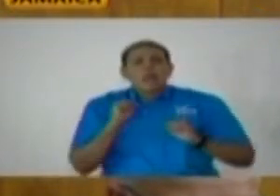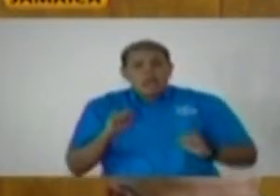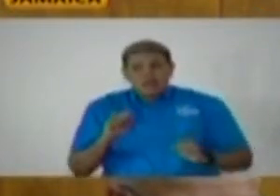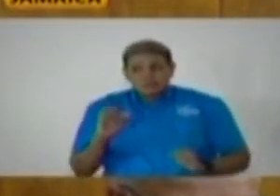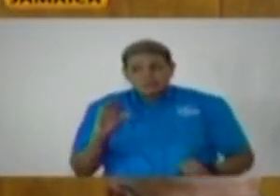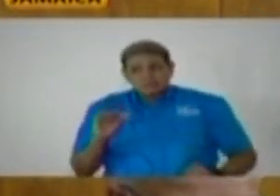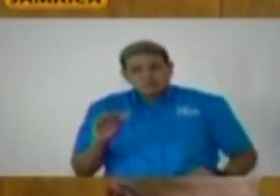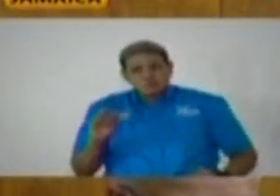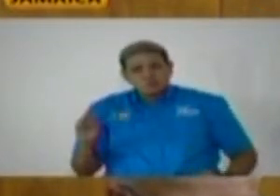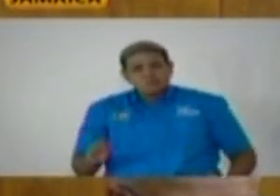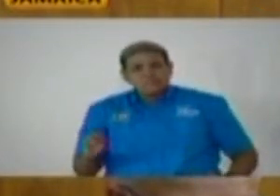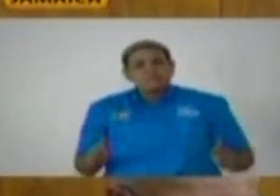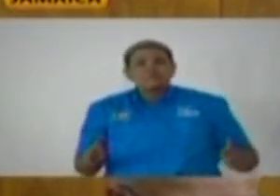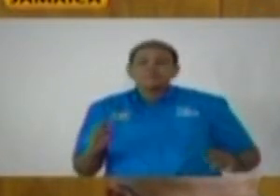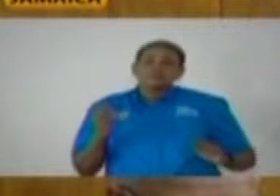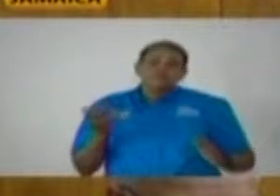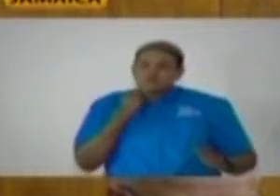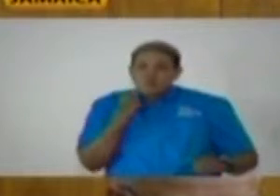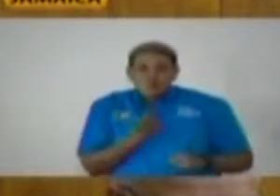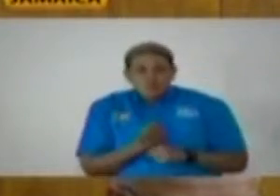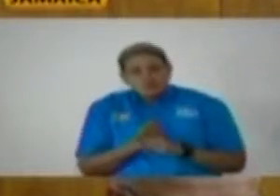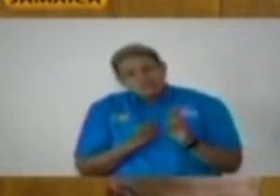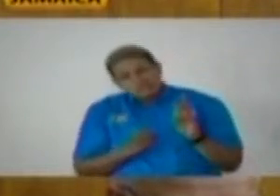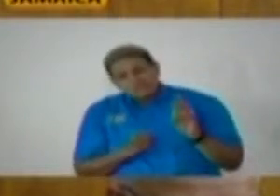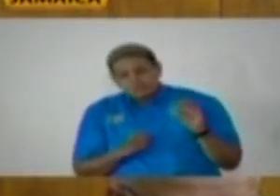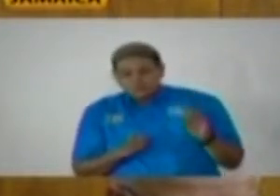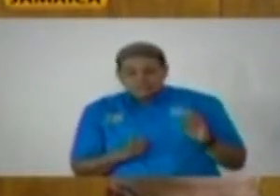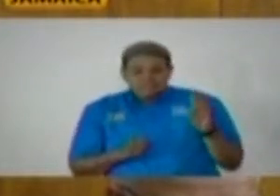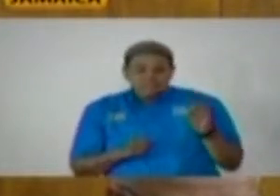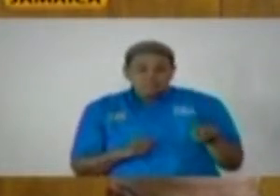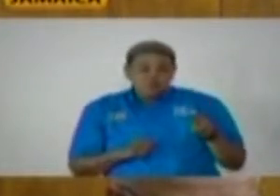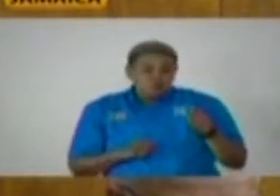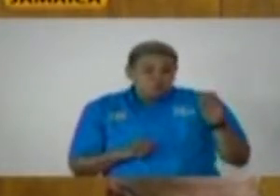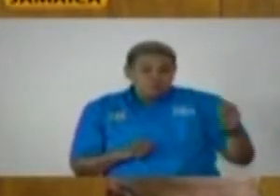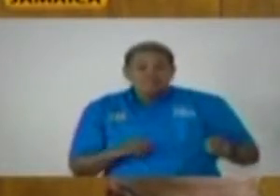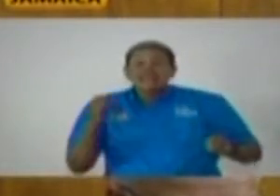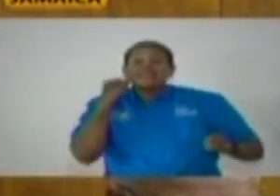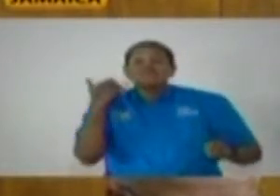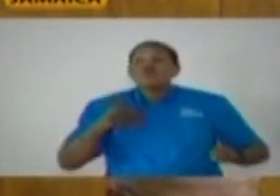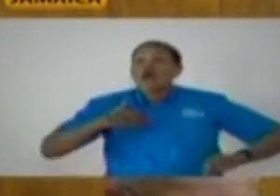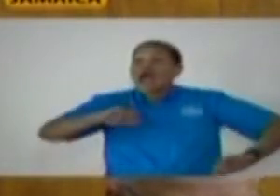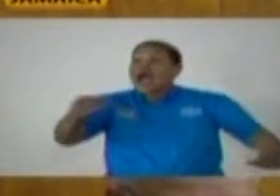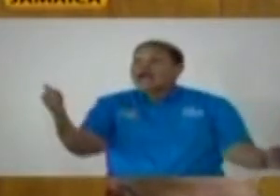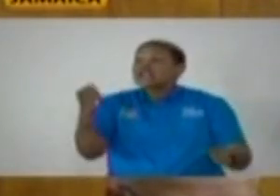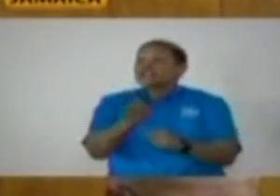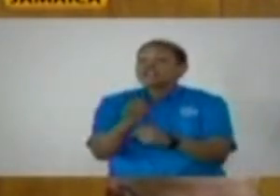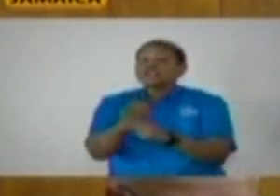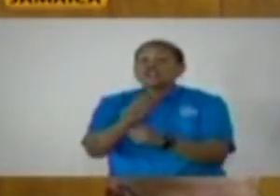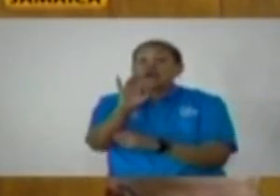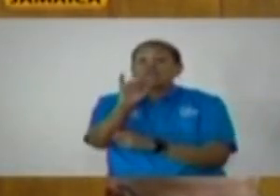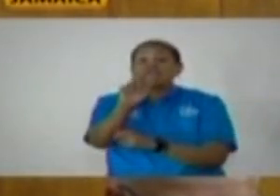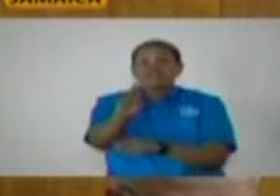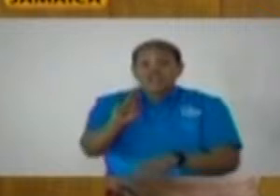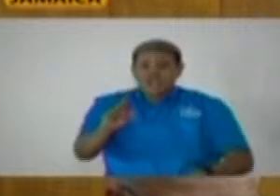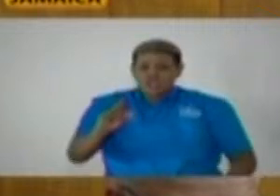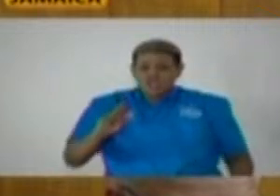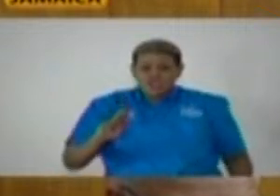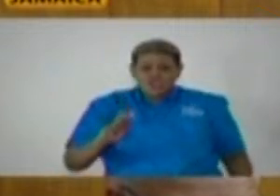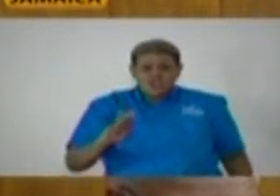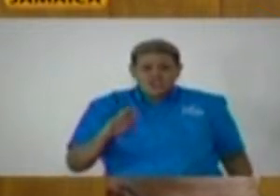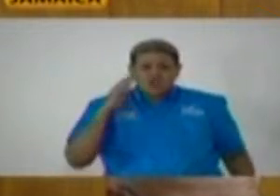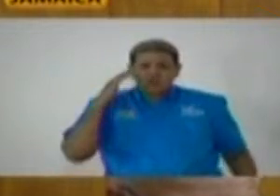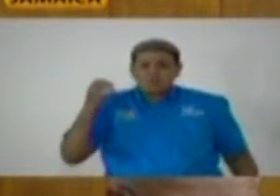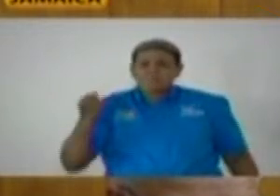6.2%. It was 6%, now it's 6.2%. But if you have any job fear, you will